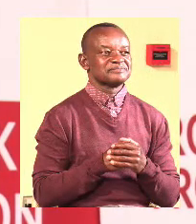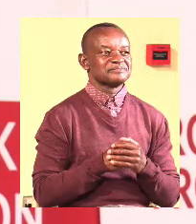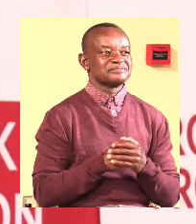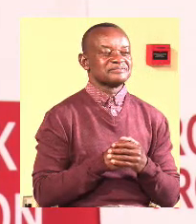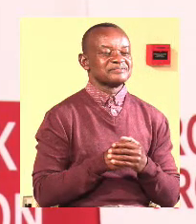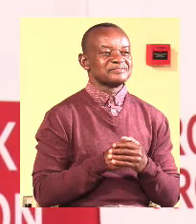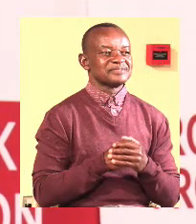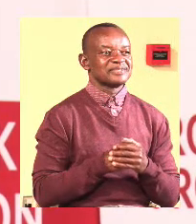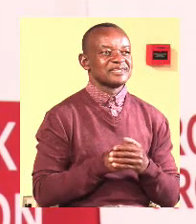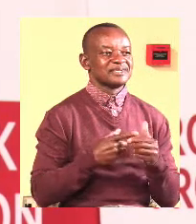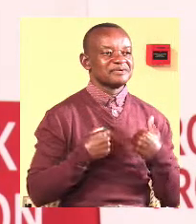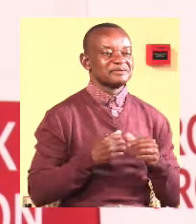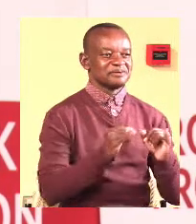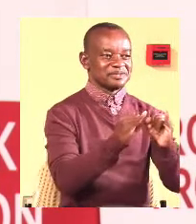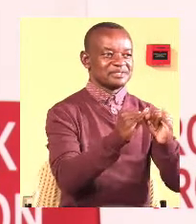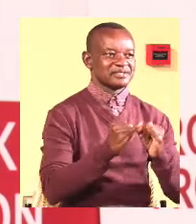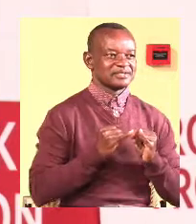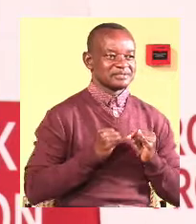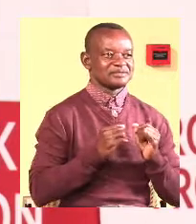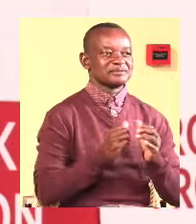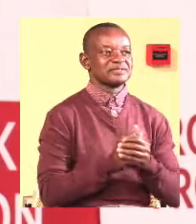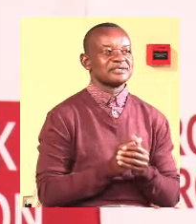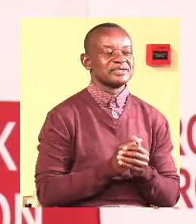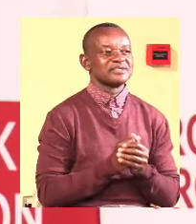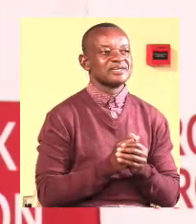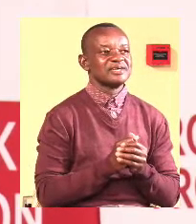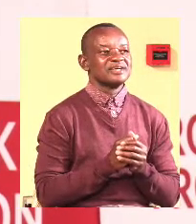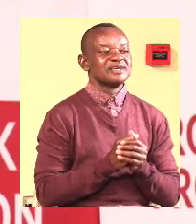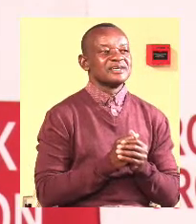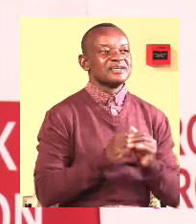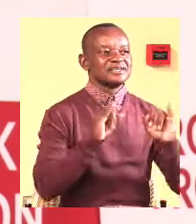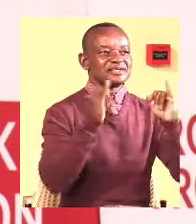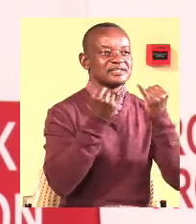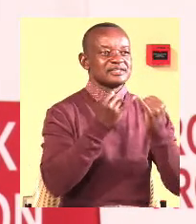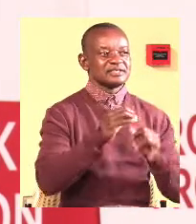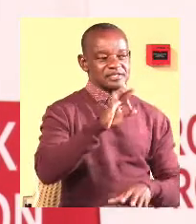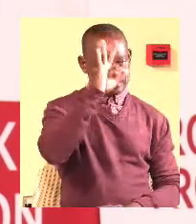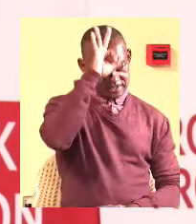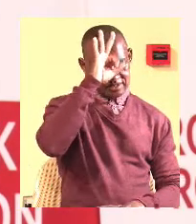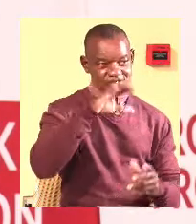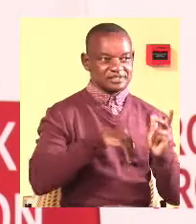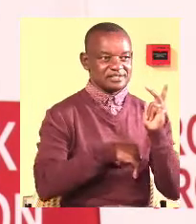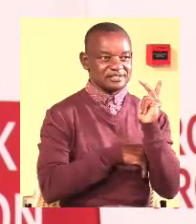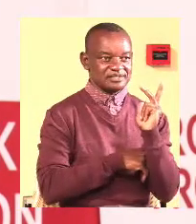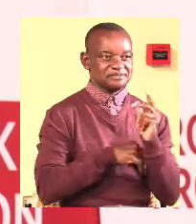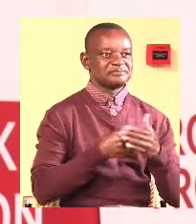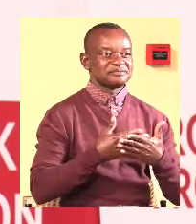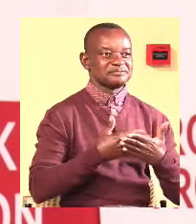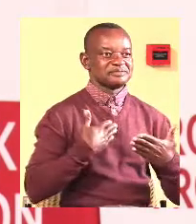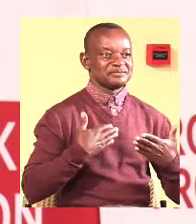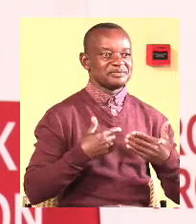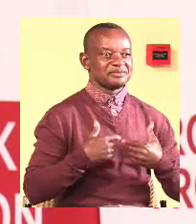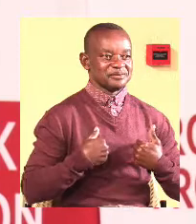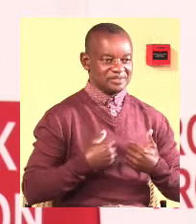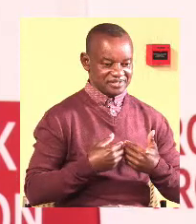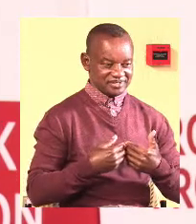Nomboha from City Police. Now, before we start with our discussion, our daily dose,